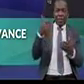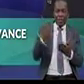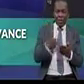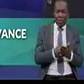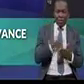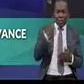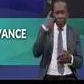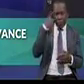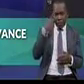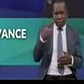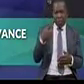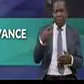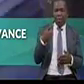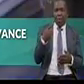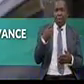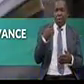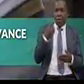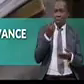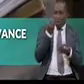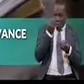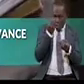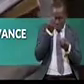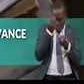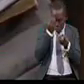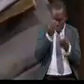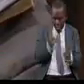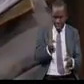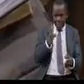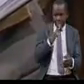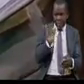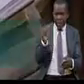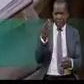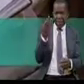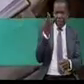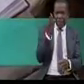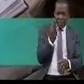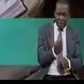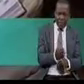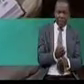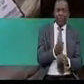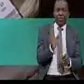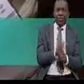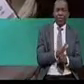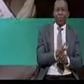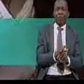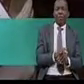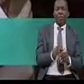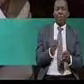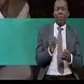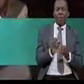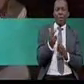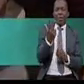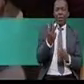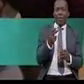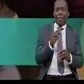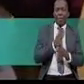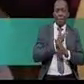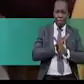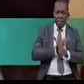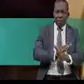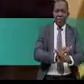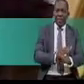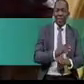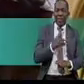by the faithful. Number three, it says preventing the giants of